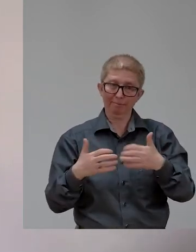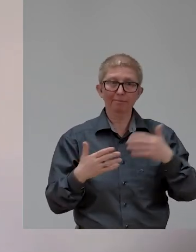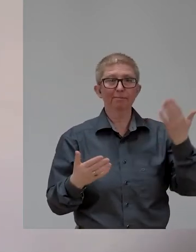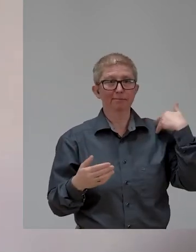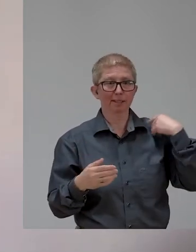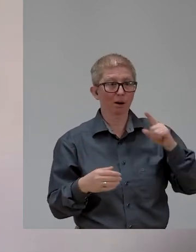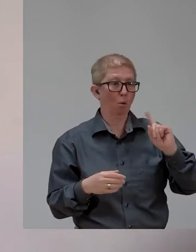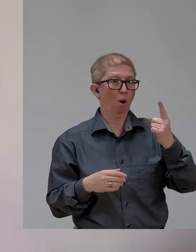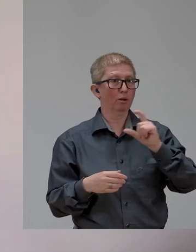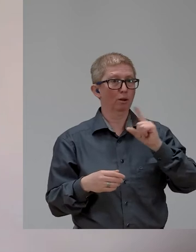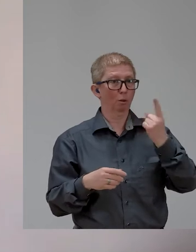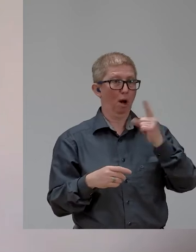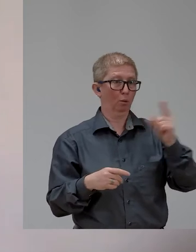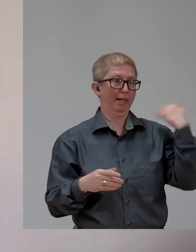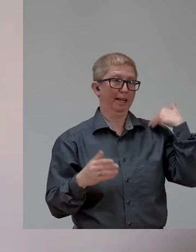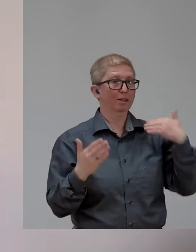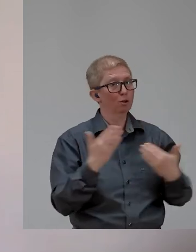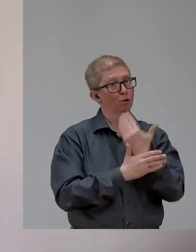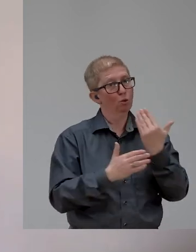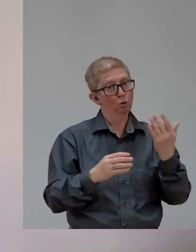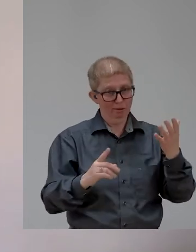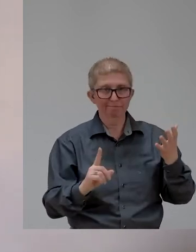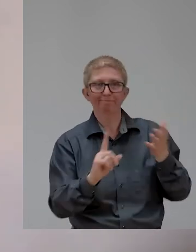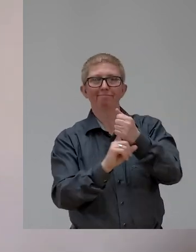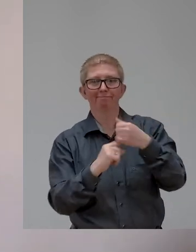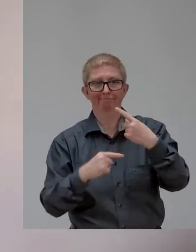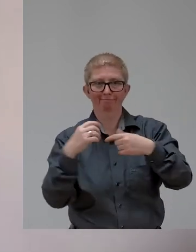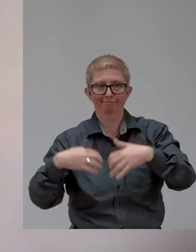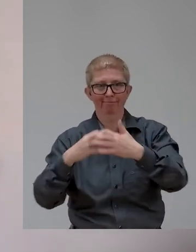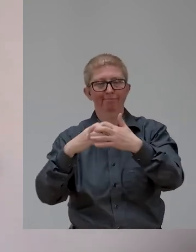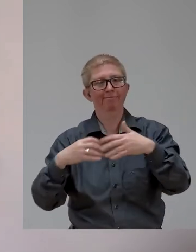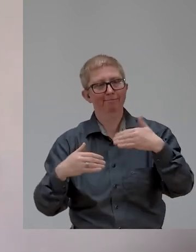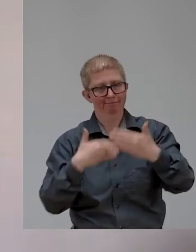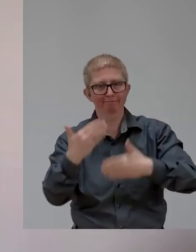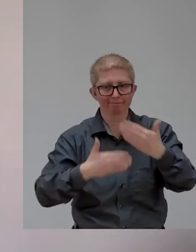very elated, very happy. That was able to